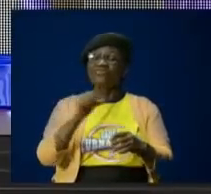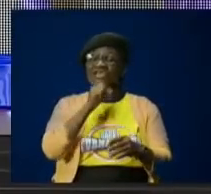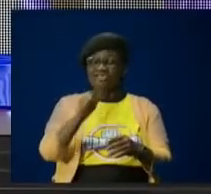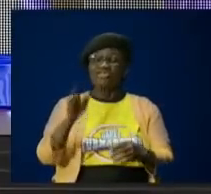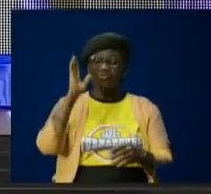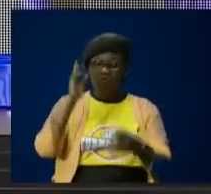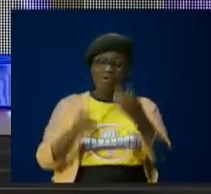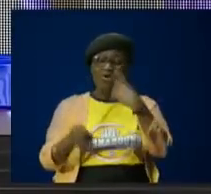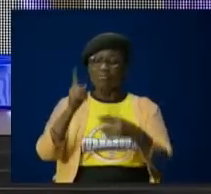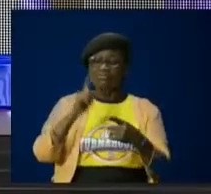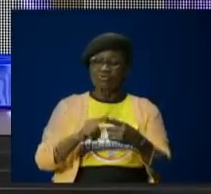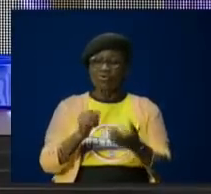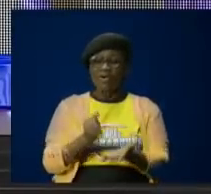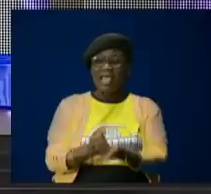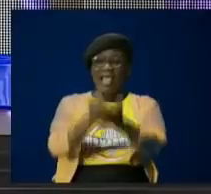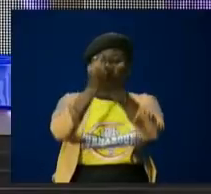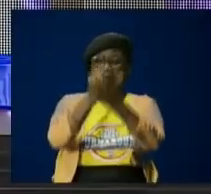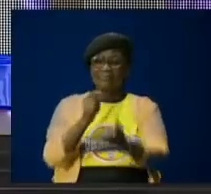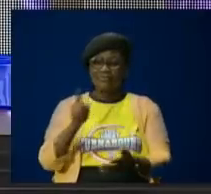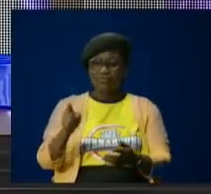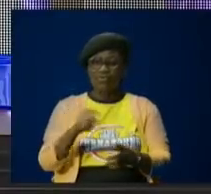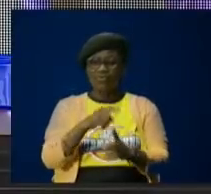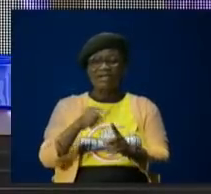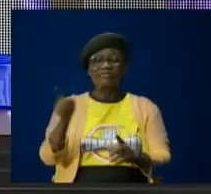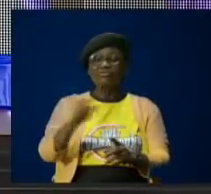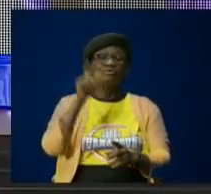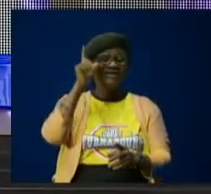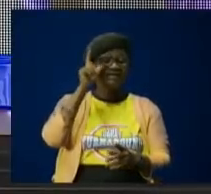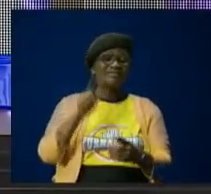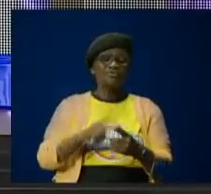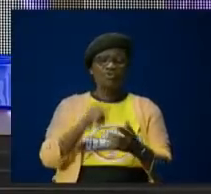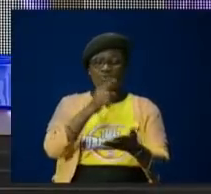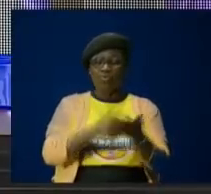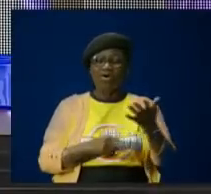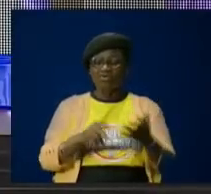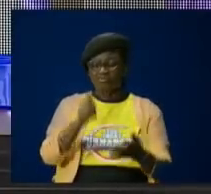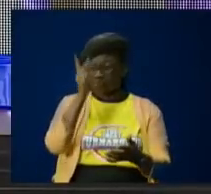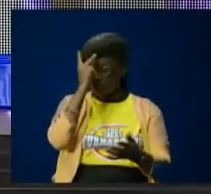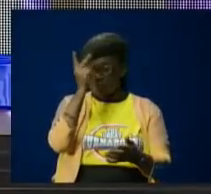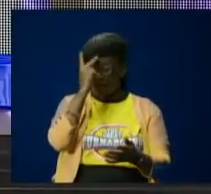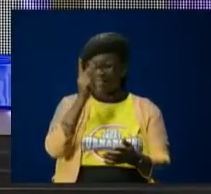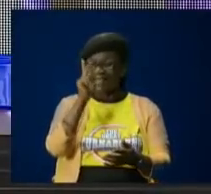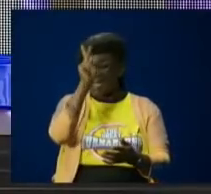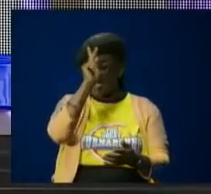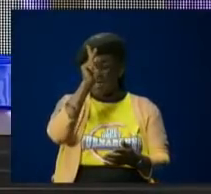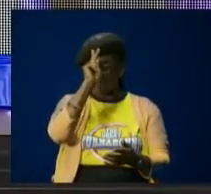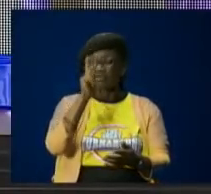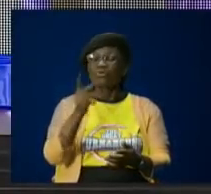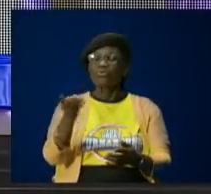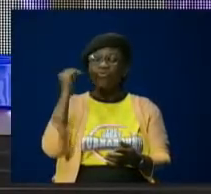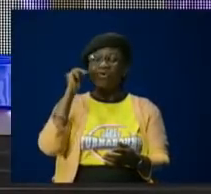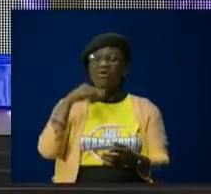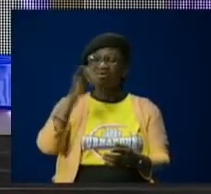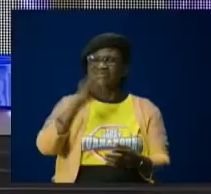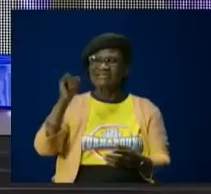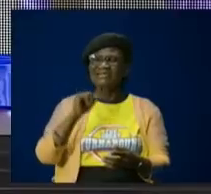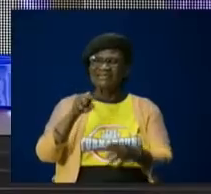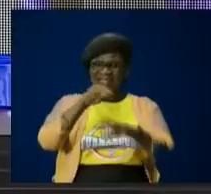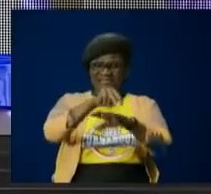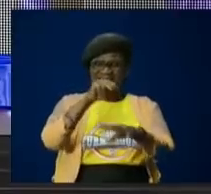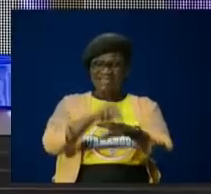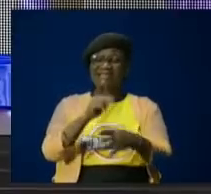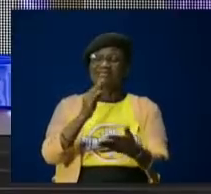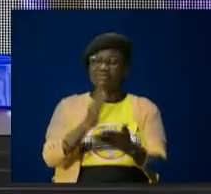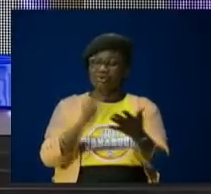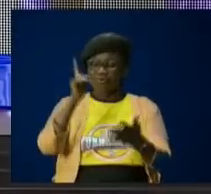Because when you listen to what Goliath was saying, he was saying, send somebody to fight me. If he